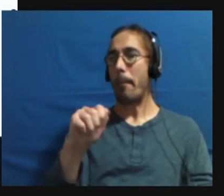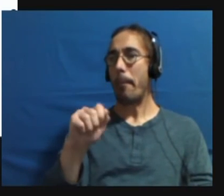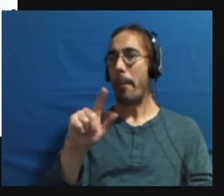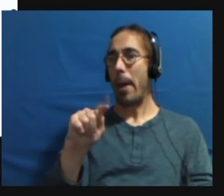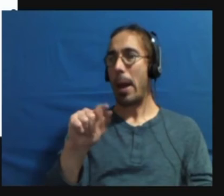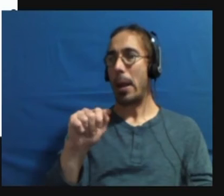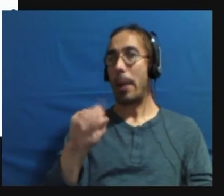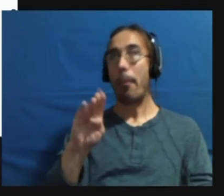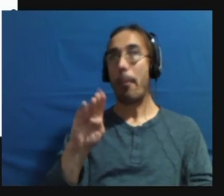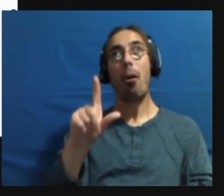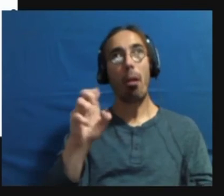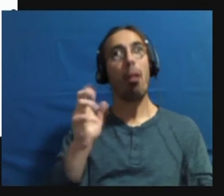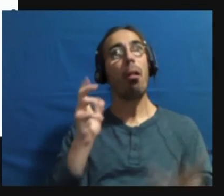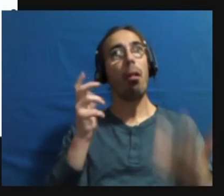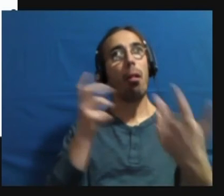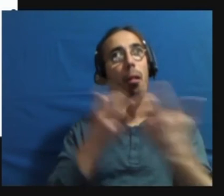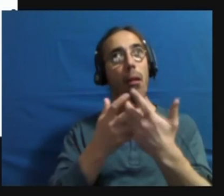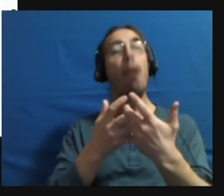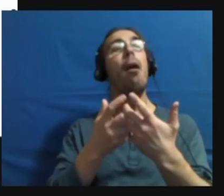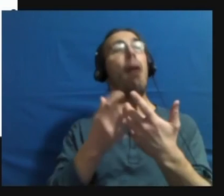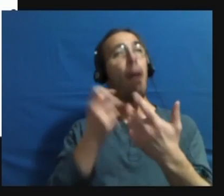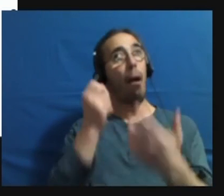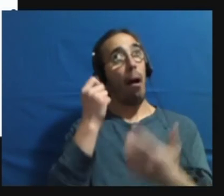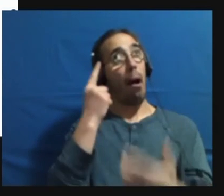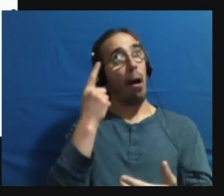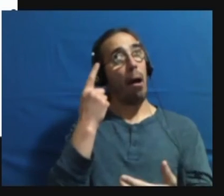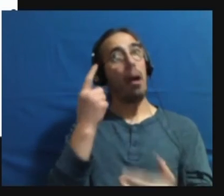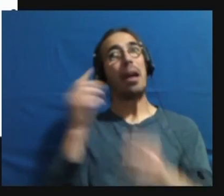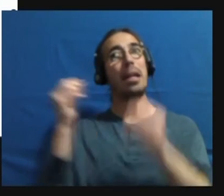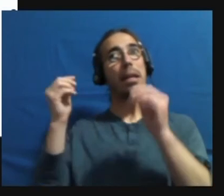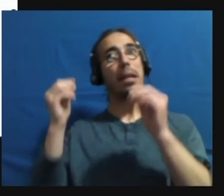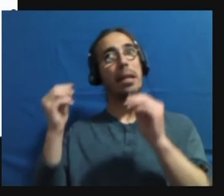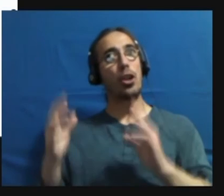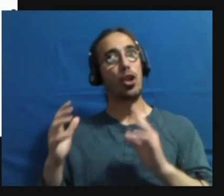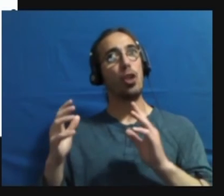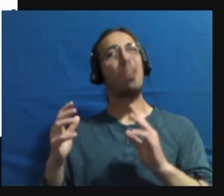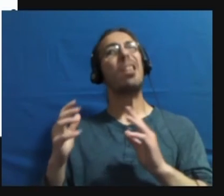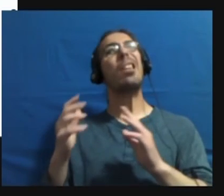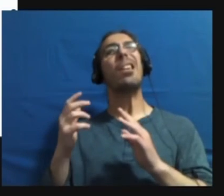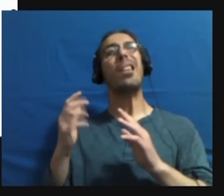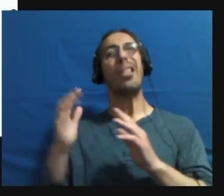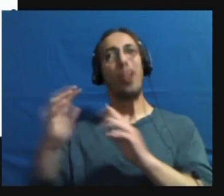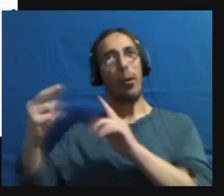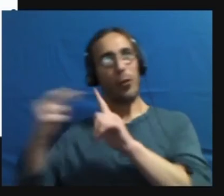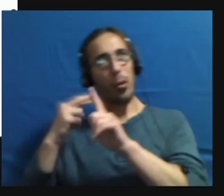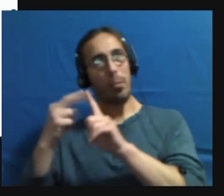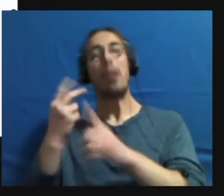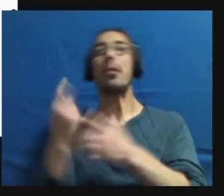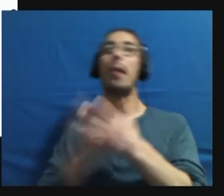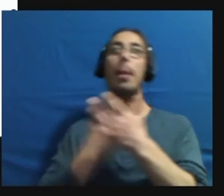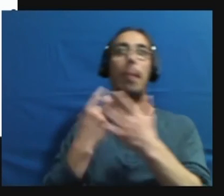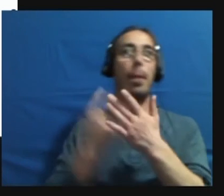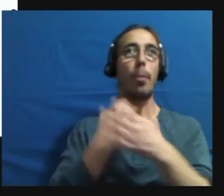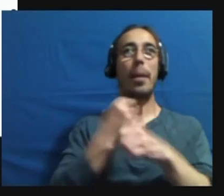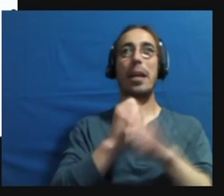I understand as teachers, it can be really hard to make our classrooms